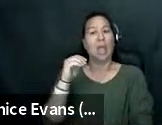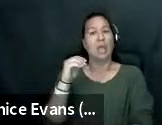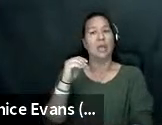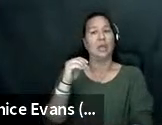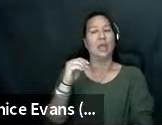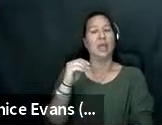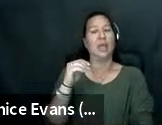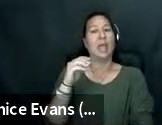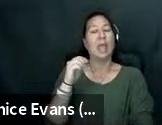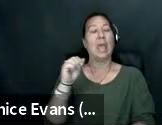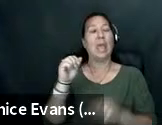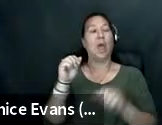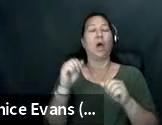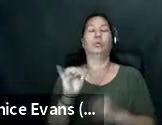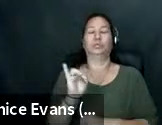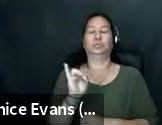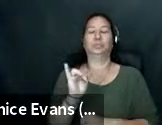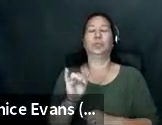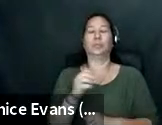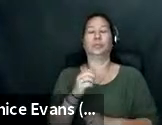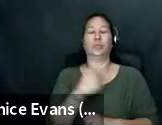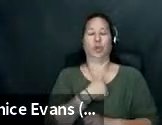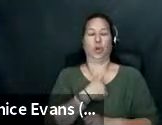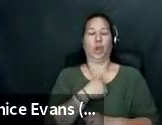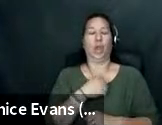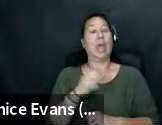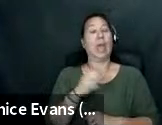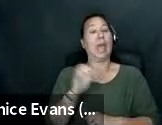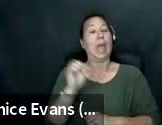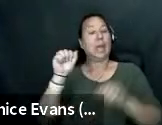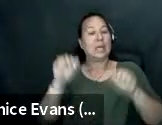to document an employee's vaccination status?